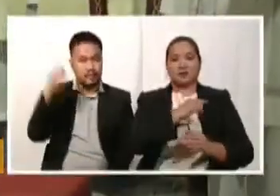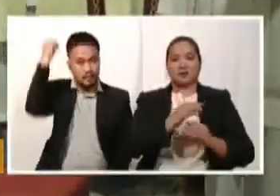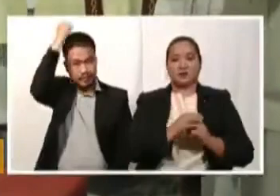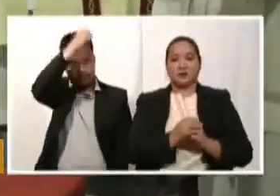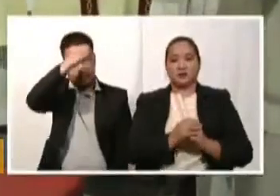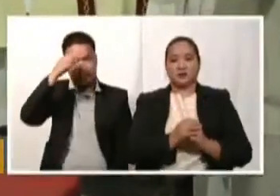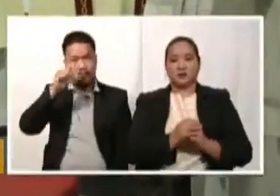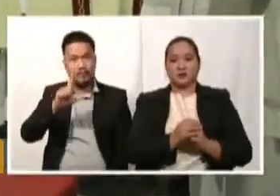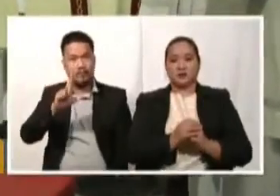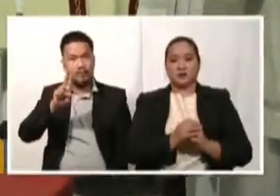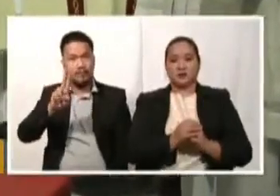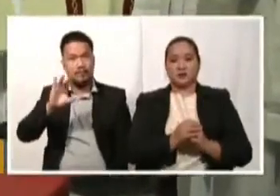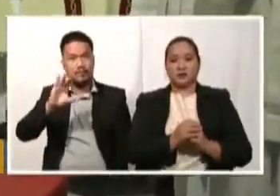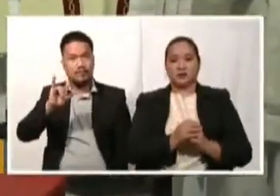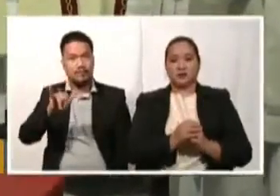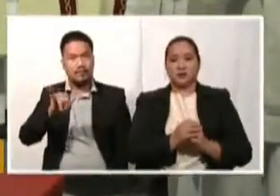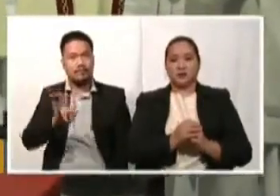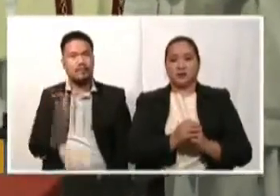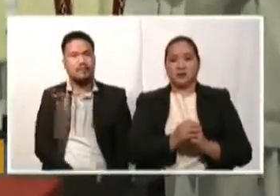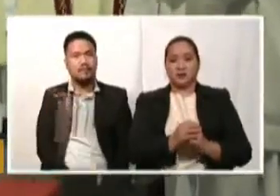Saint Lucy,